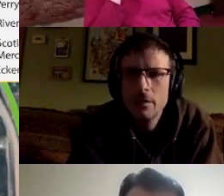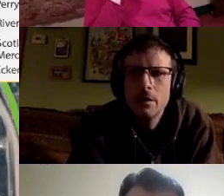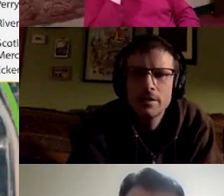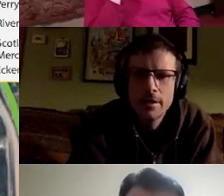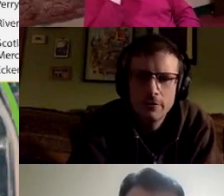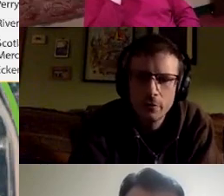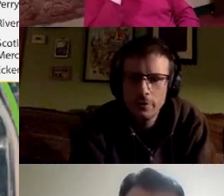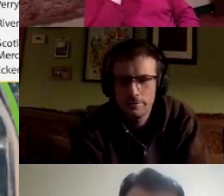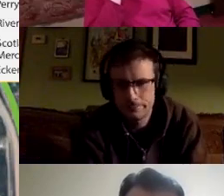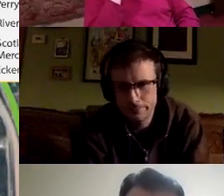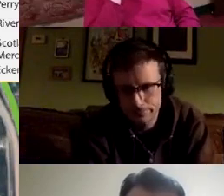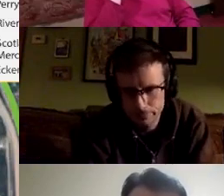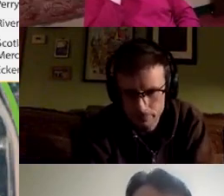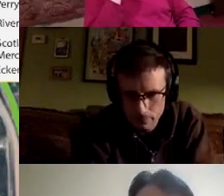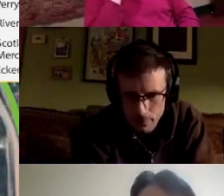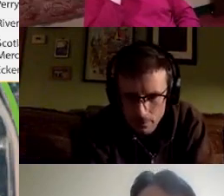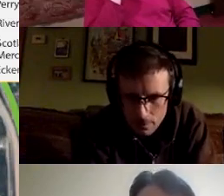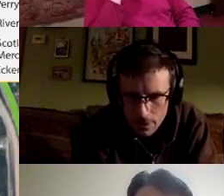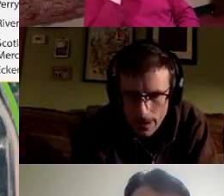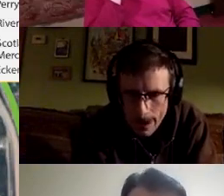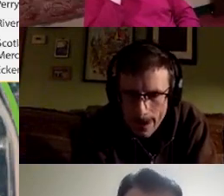Way to California?